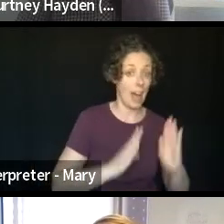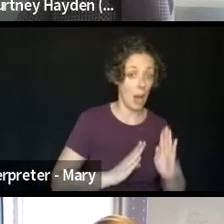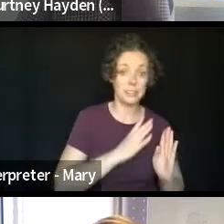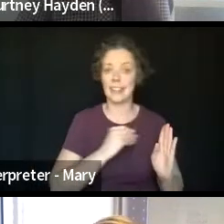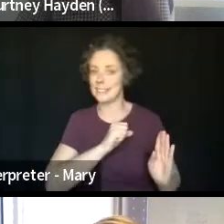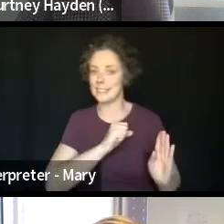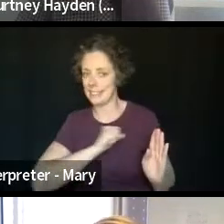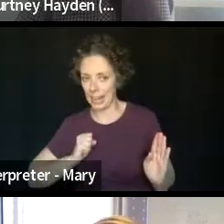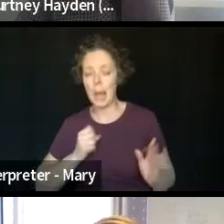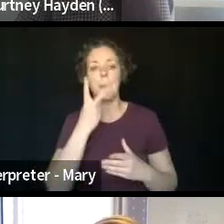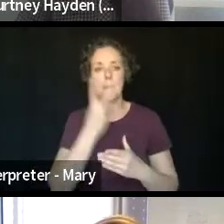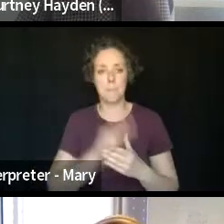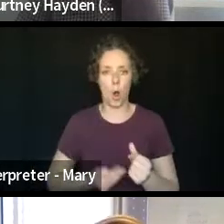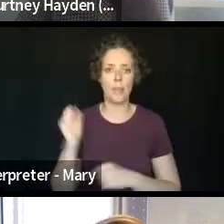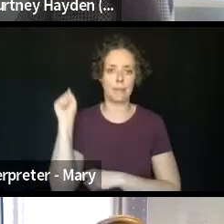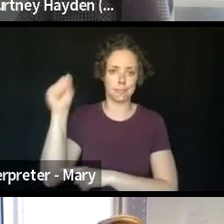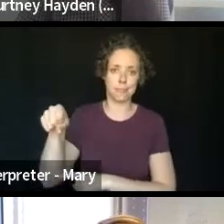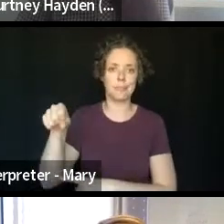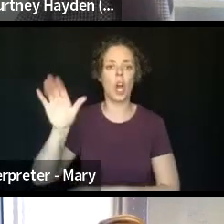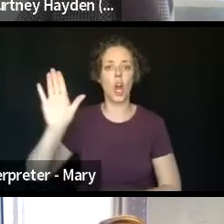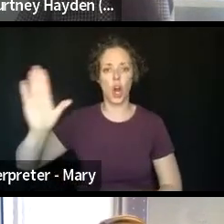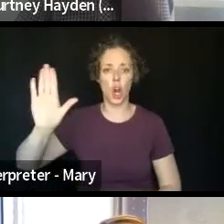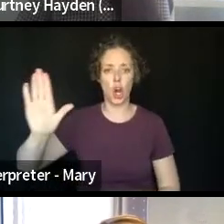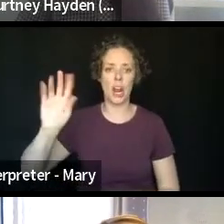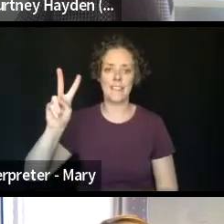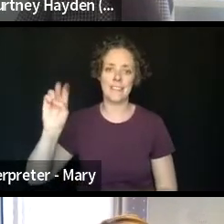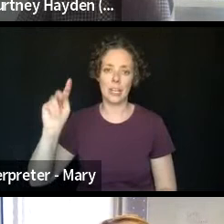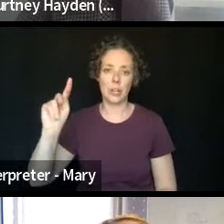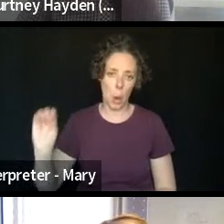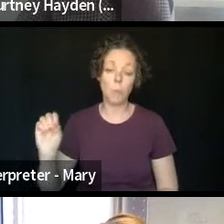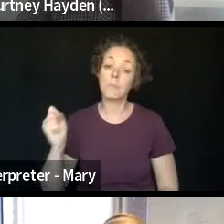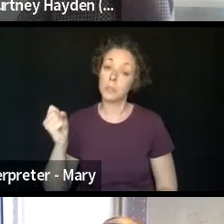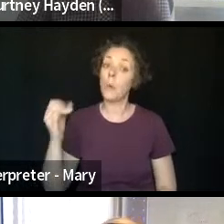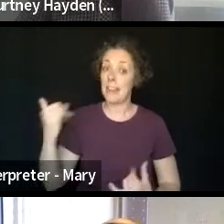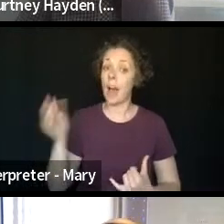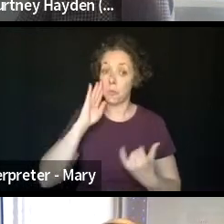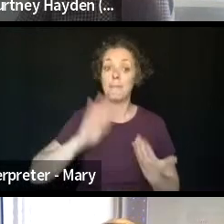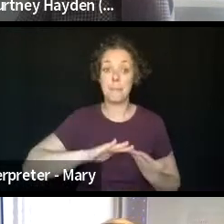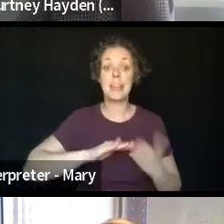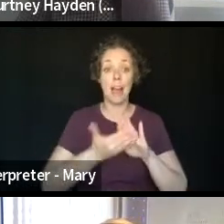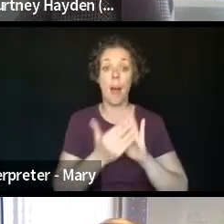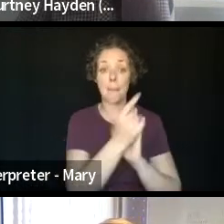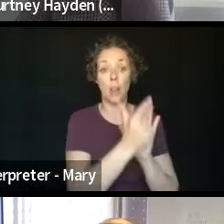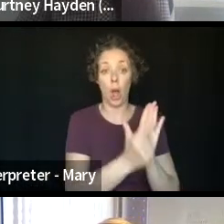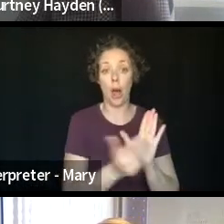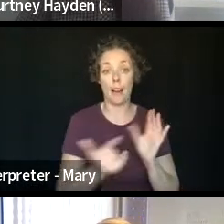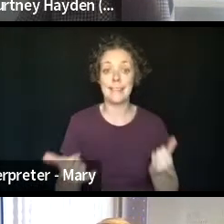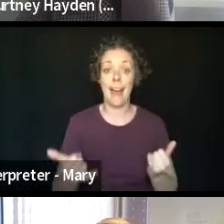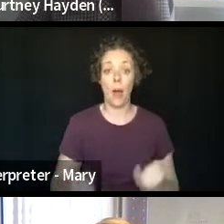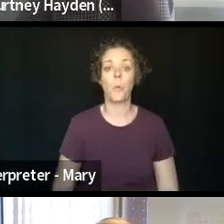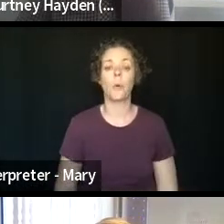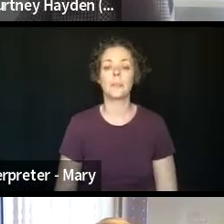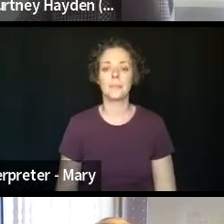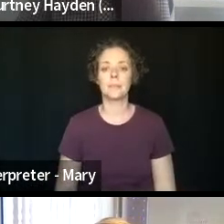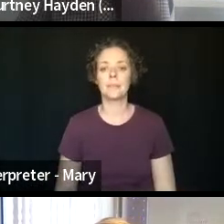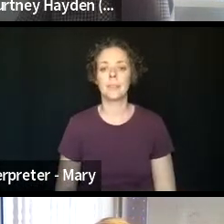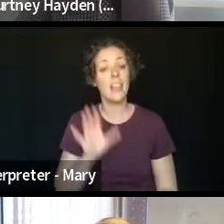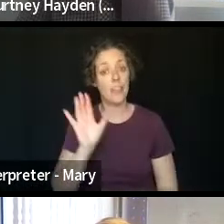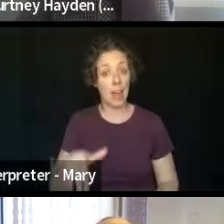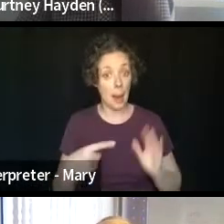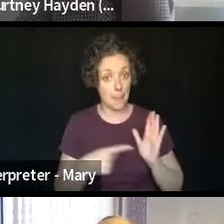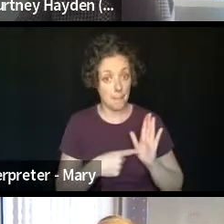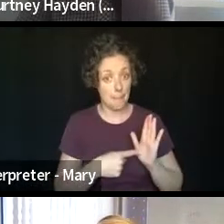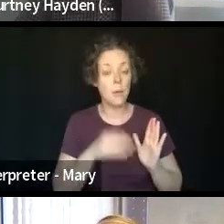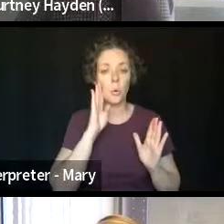to override her veto, so that is going into law now, which is the bill that requires